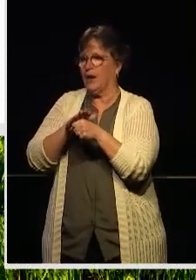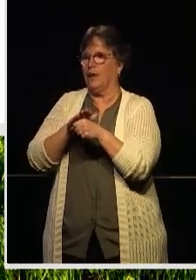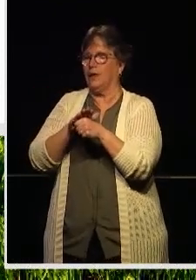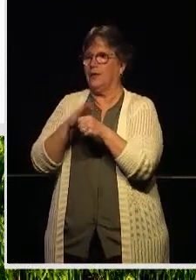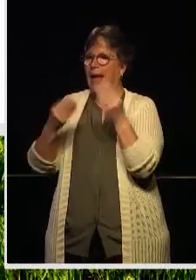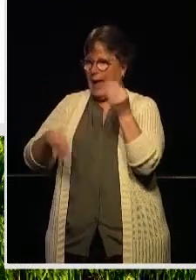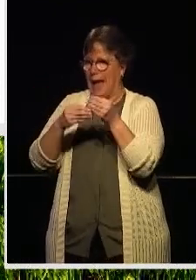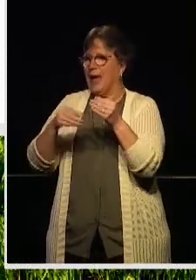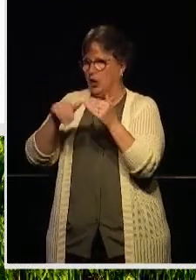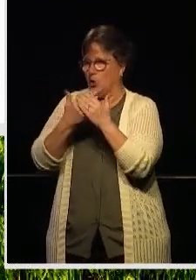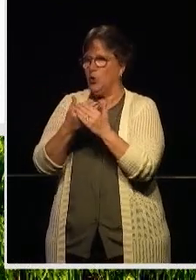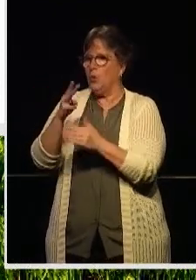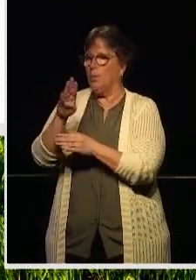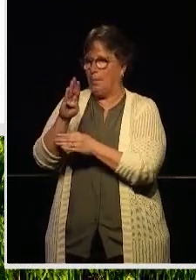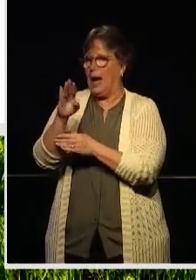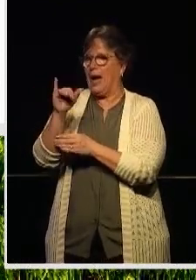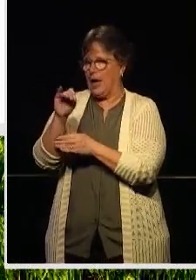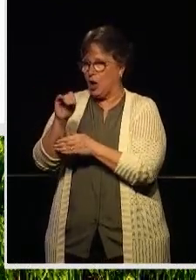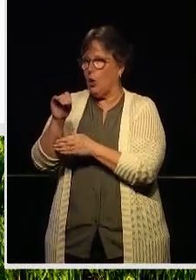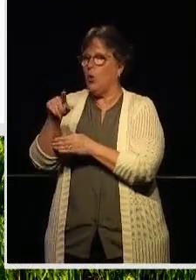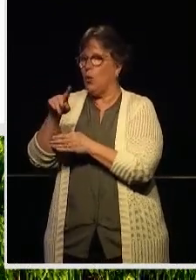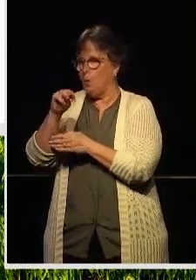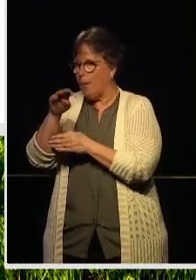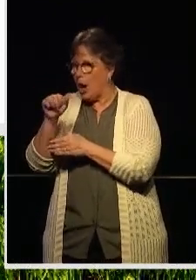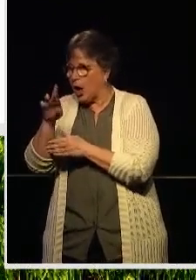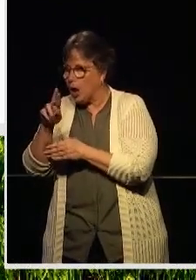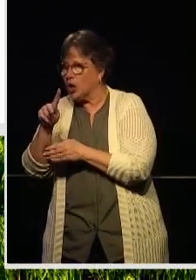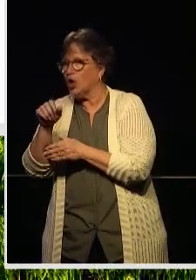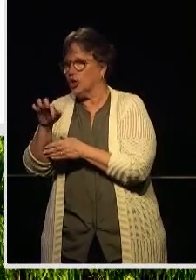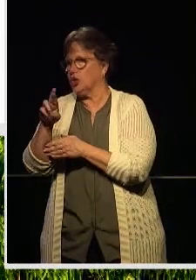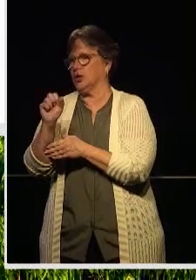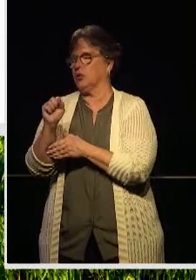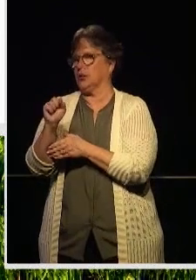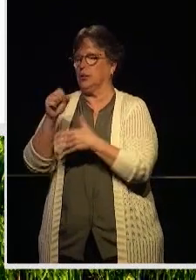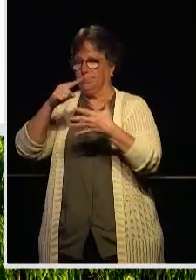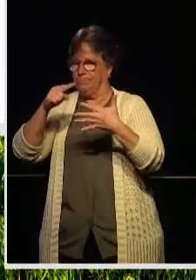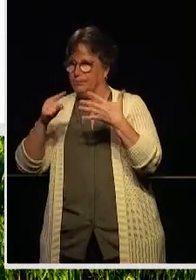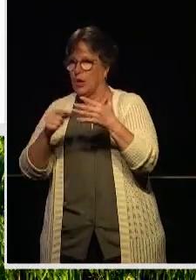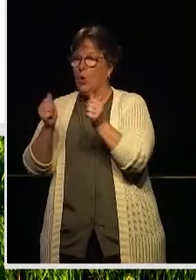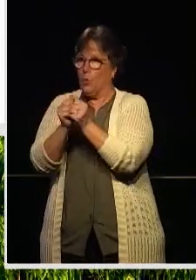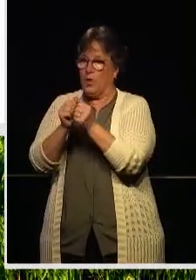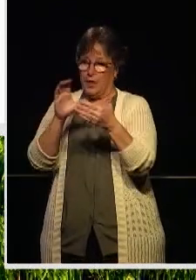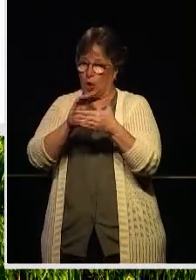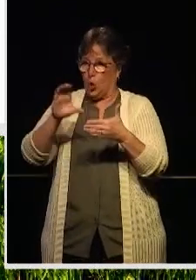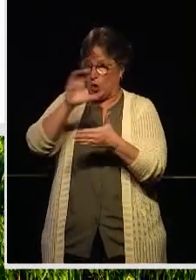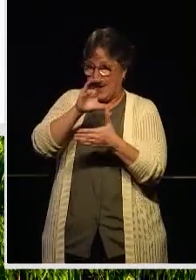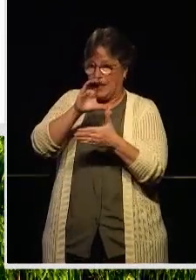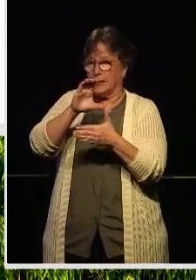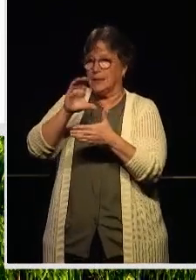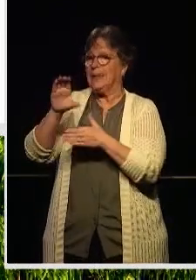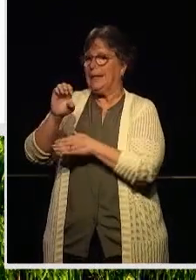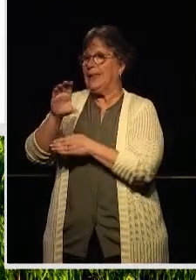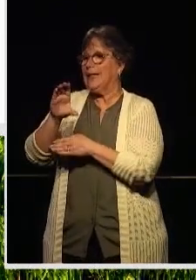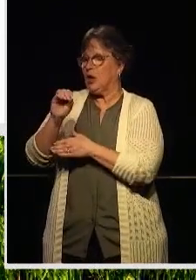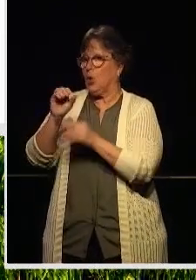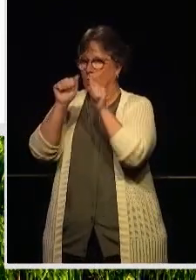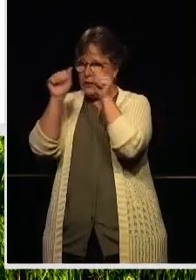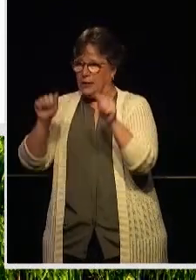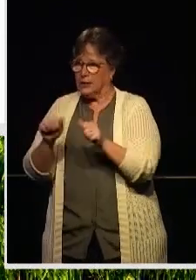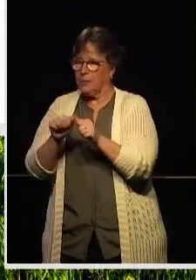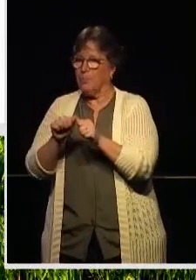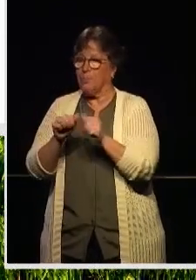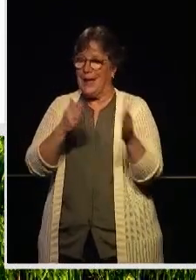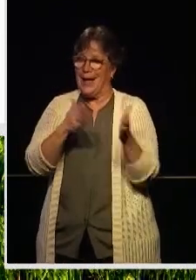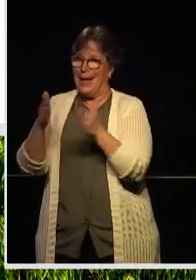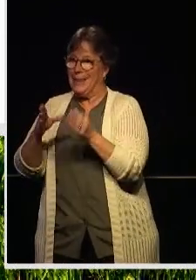on key biomarkers like aflatoxins and mycotoxins with Cornell's R&D ecosystem, and then add